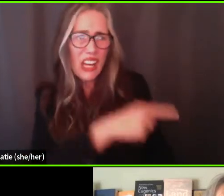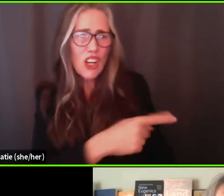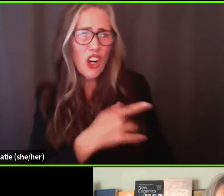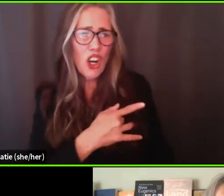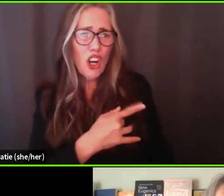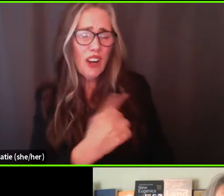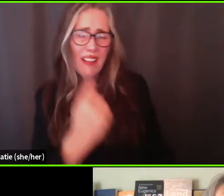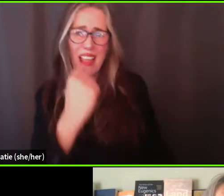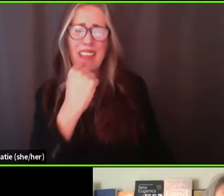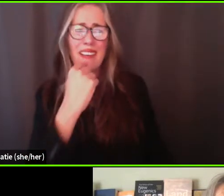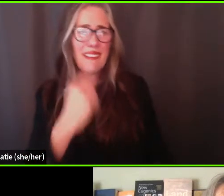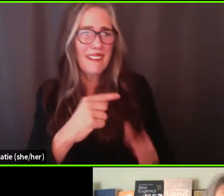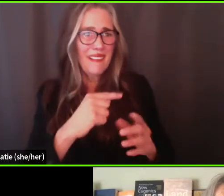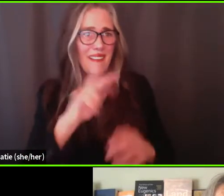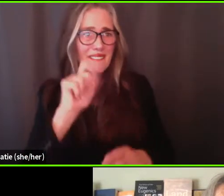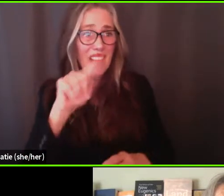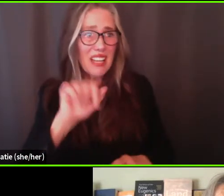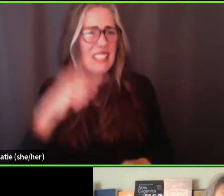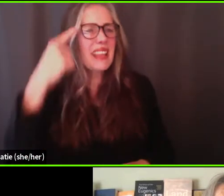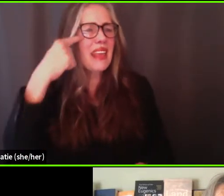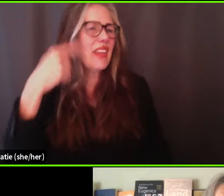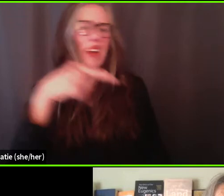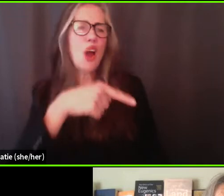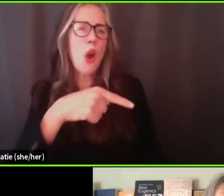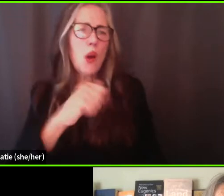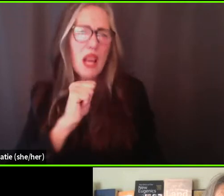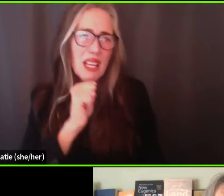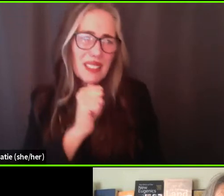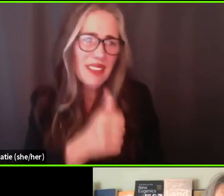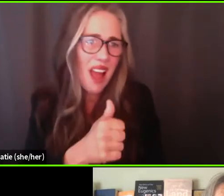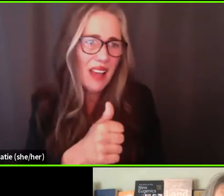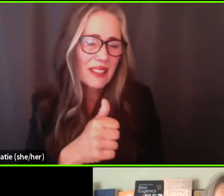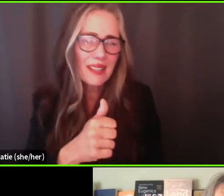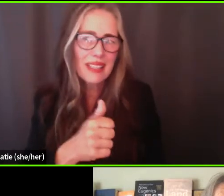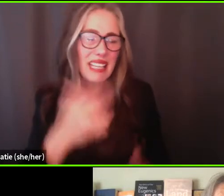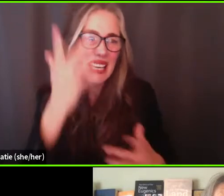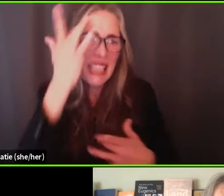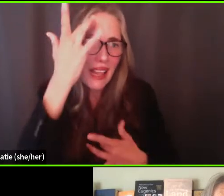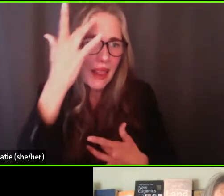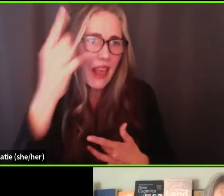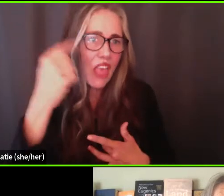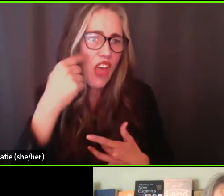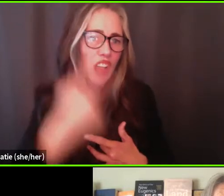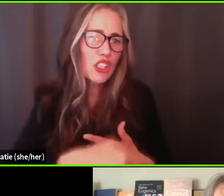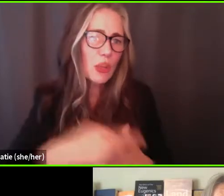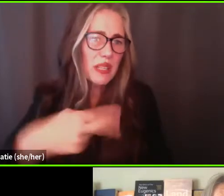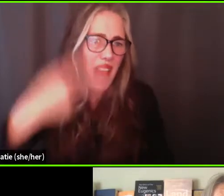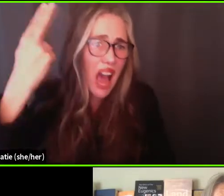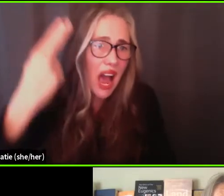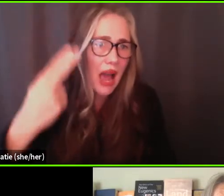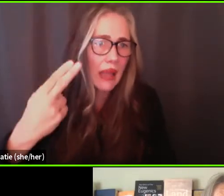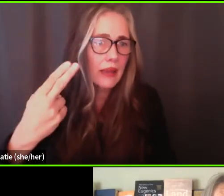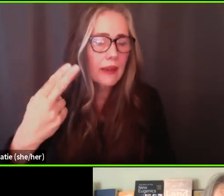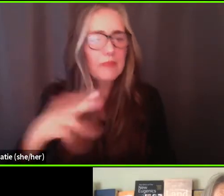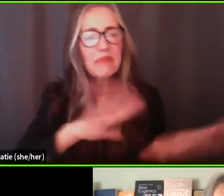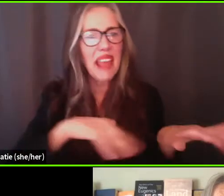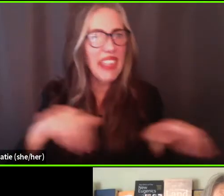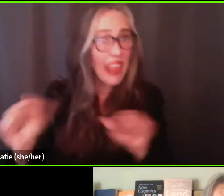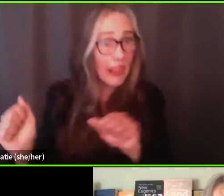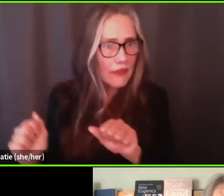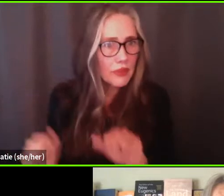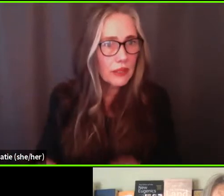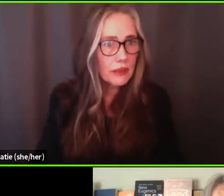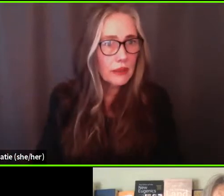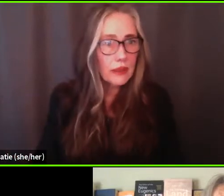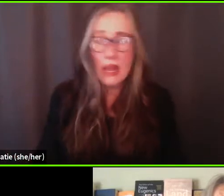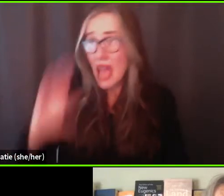must instead of being delirious and ill that she was probably just high and they left when her husband tried to block them from leaving